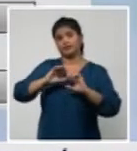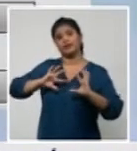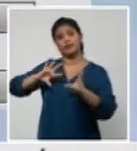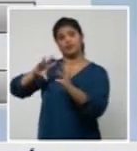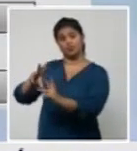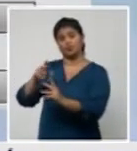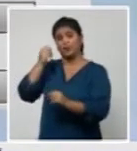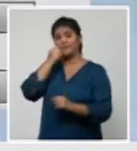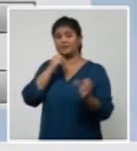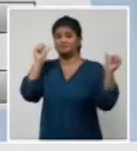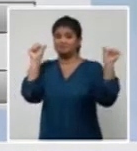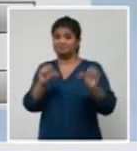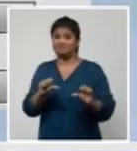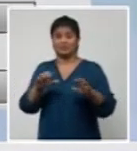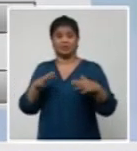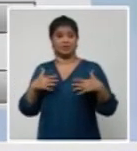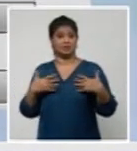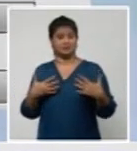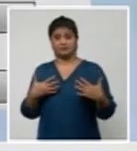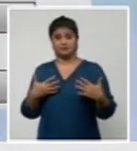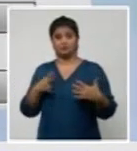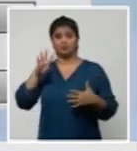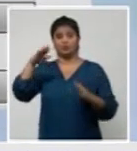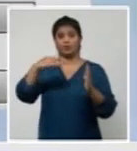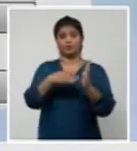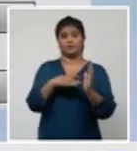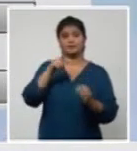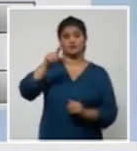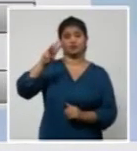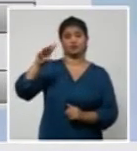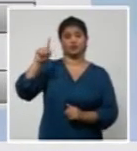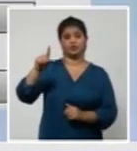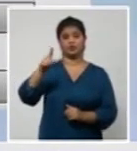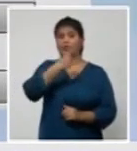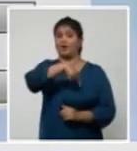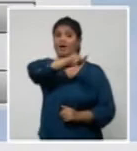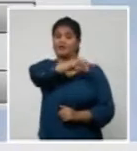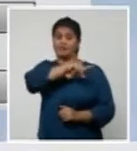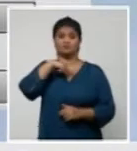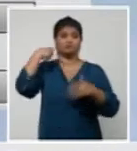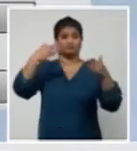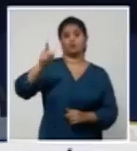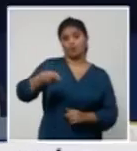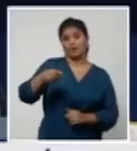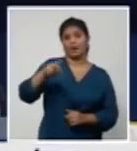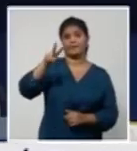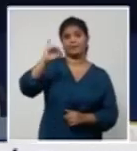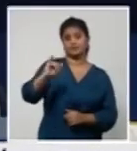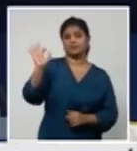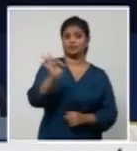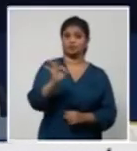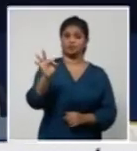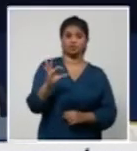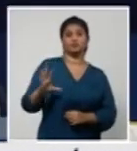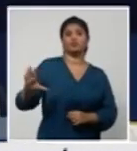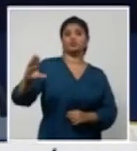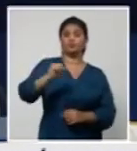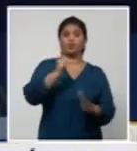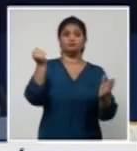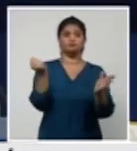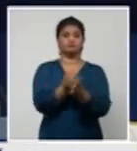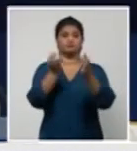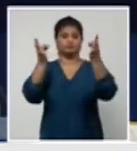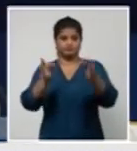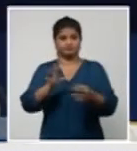610,110 fatalities, for a global mortality rate of 4.15%. The region of the Americas,